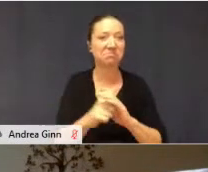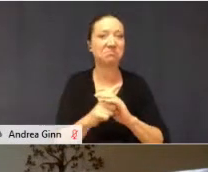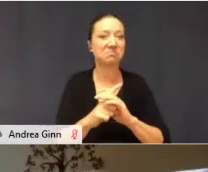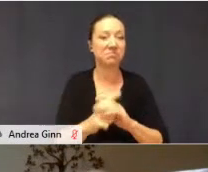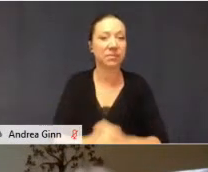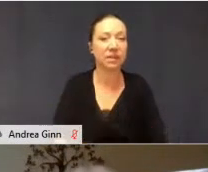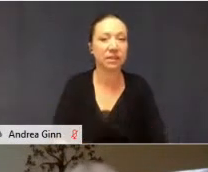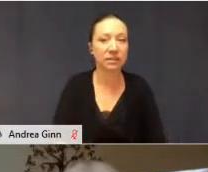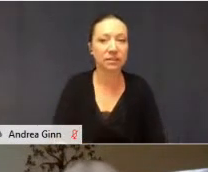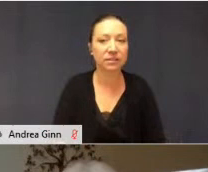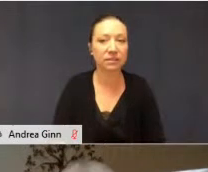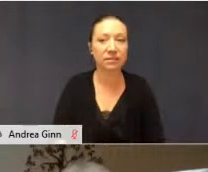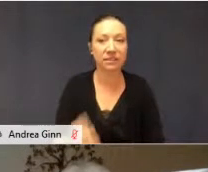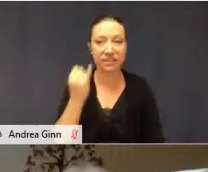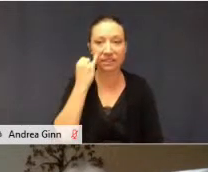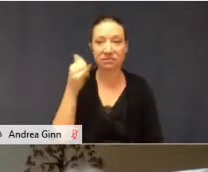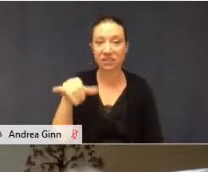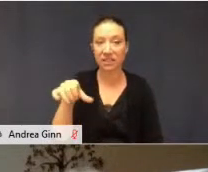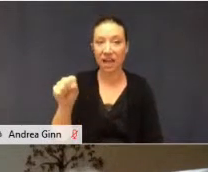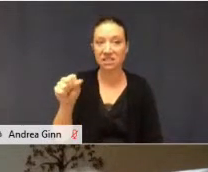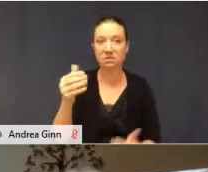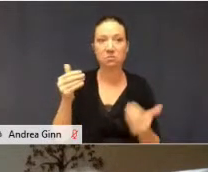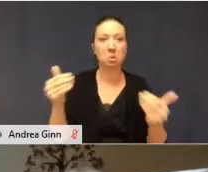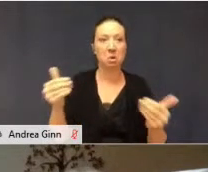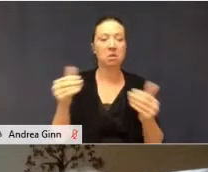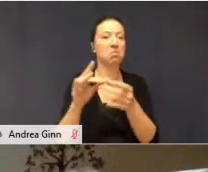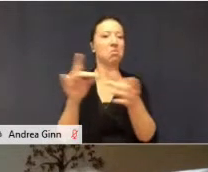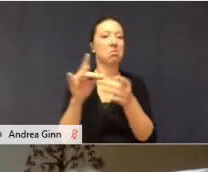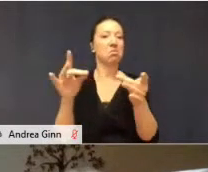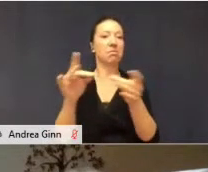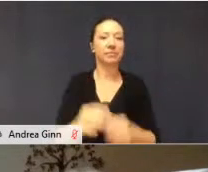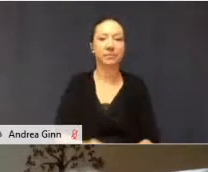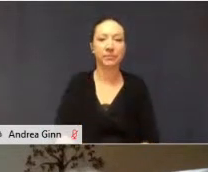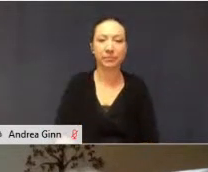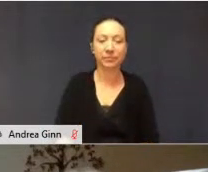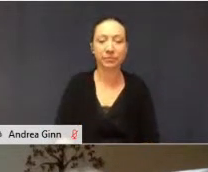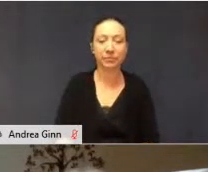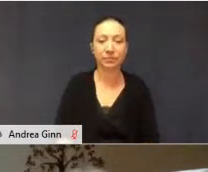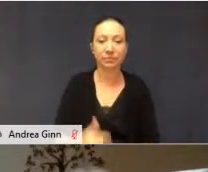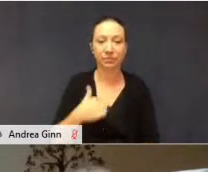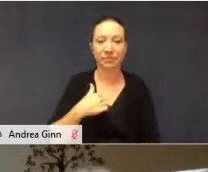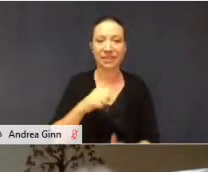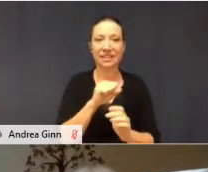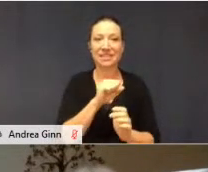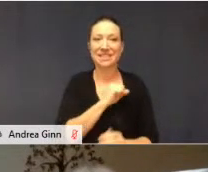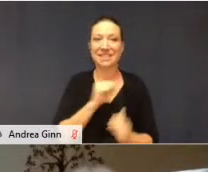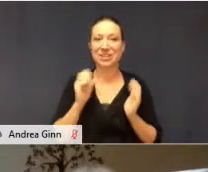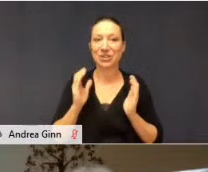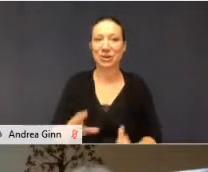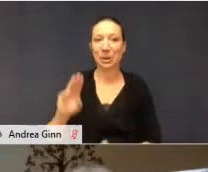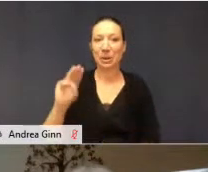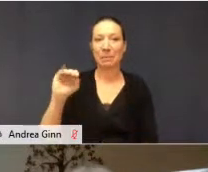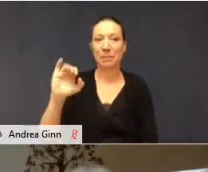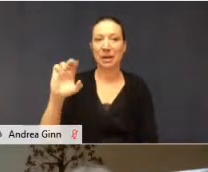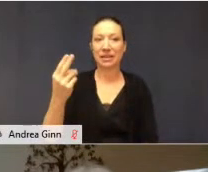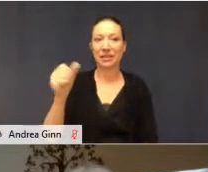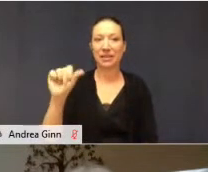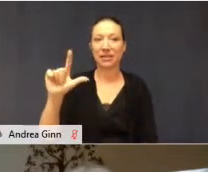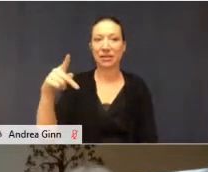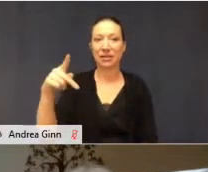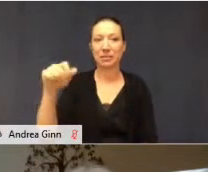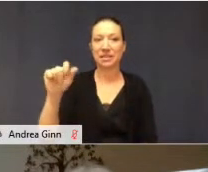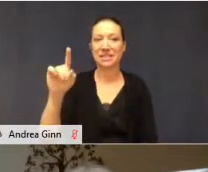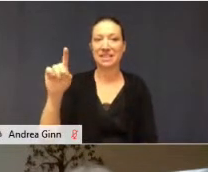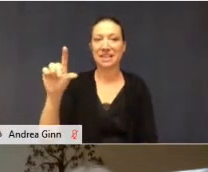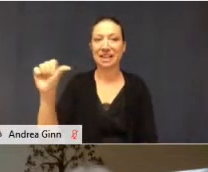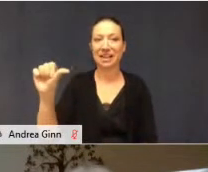And if so, just go ahead and chime in and introduce yourself. Yes. Senator Michael Padilla. Oh, great. Welcome, Senator. You